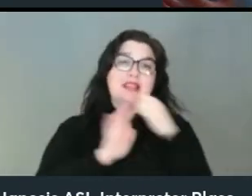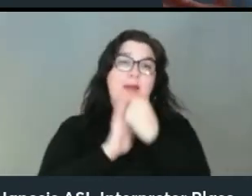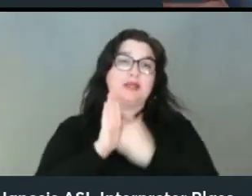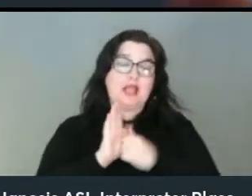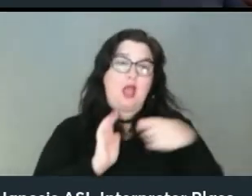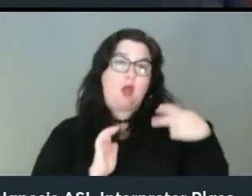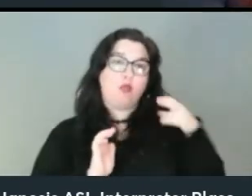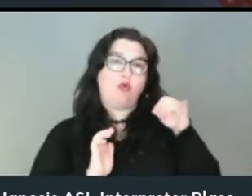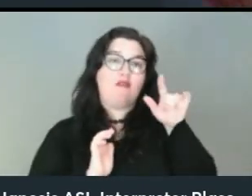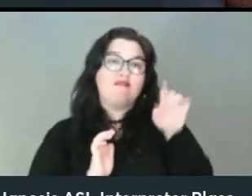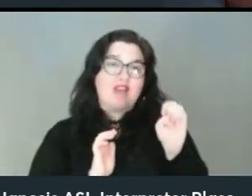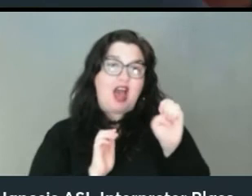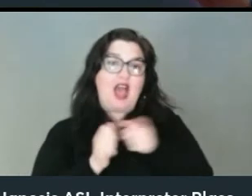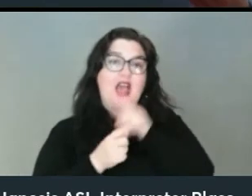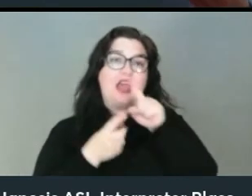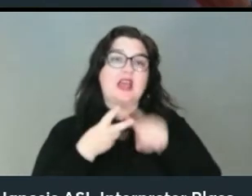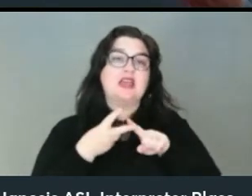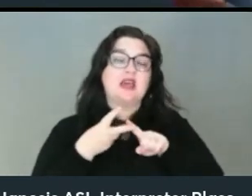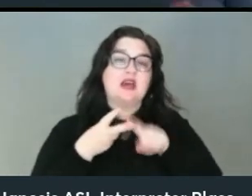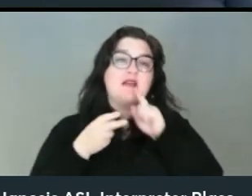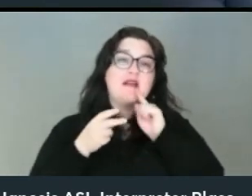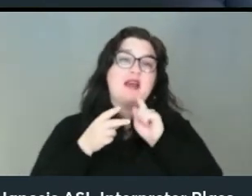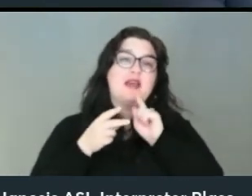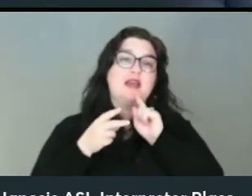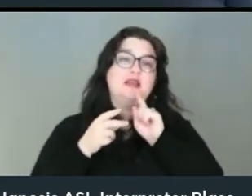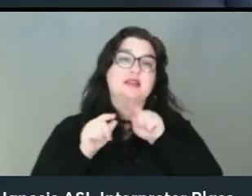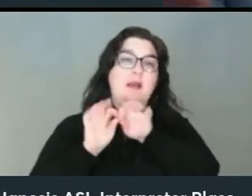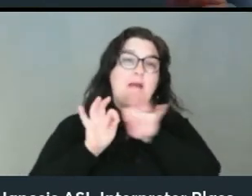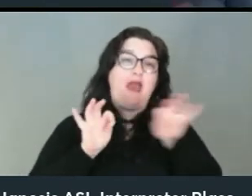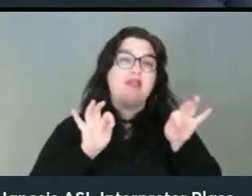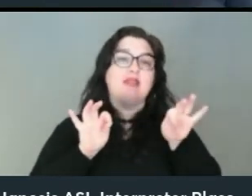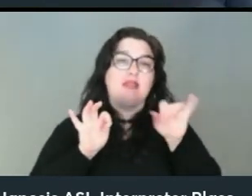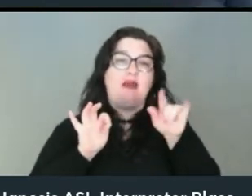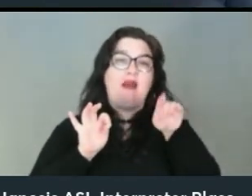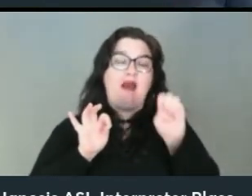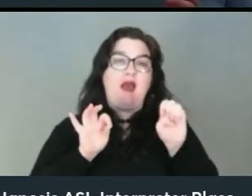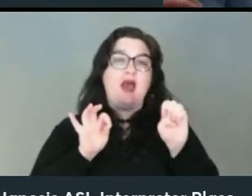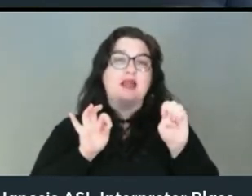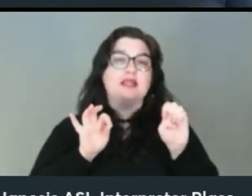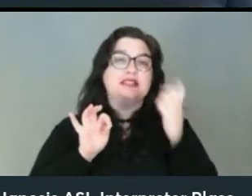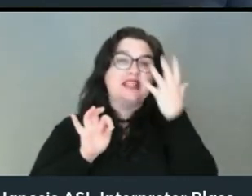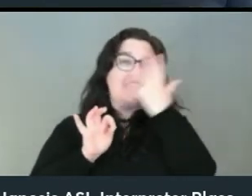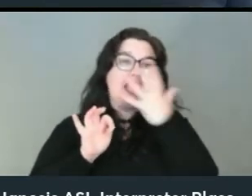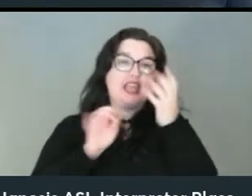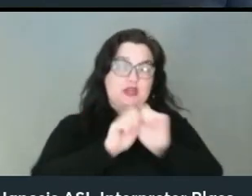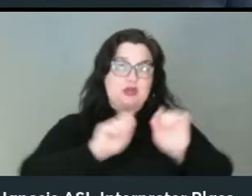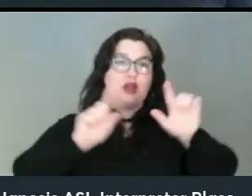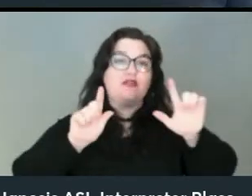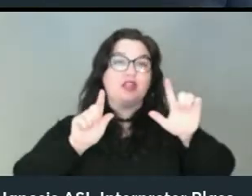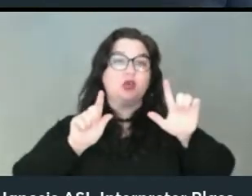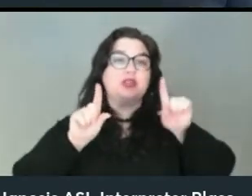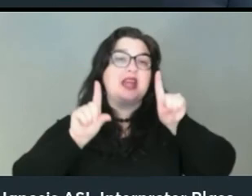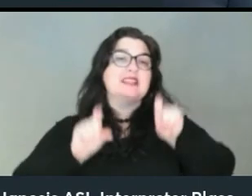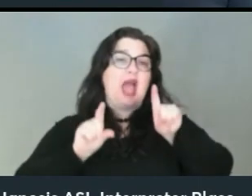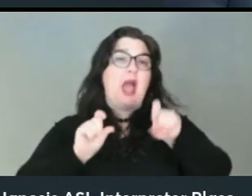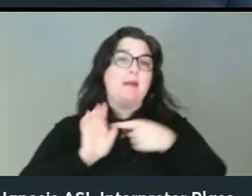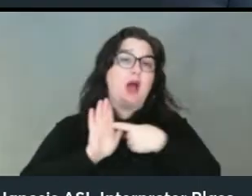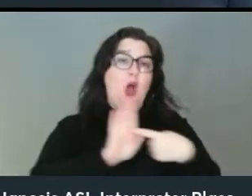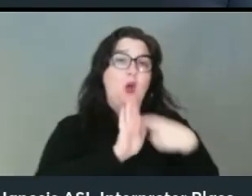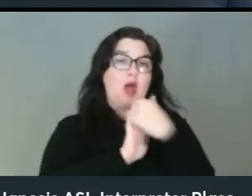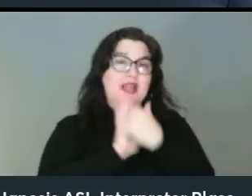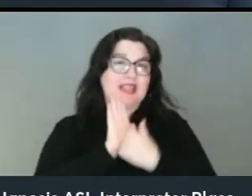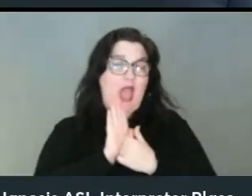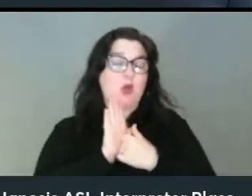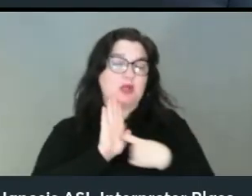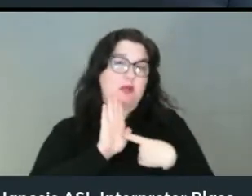line interface, this is how we designate which account is talking. The demo account that I'm showing you this from, if I